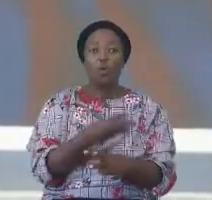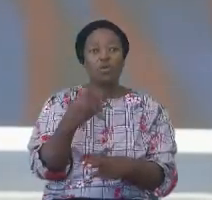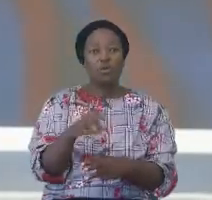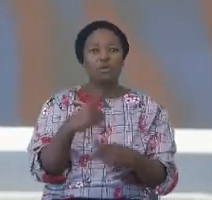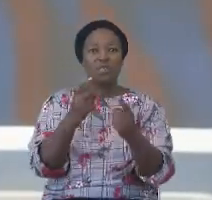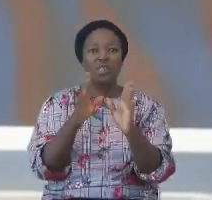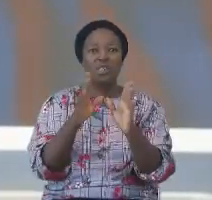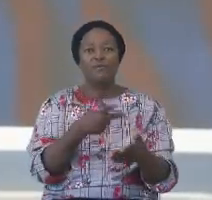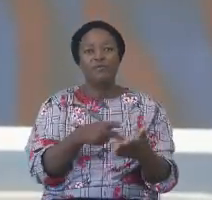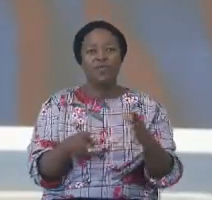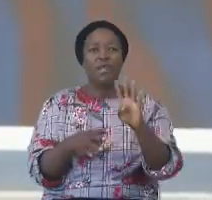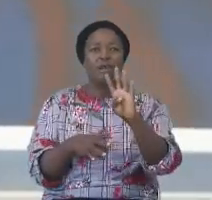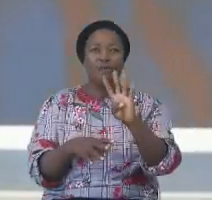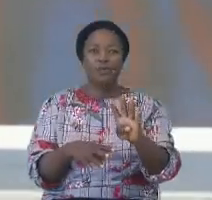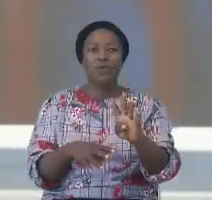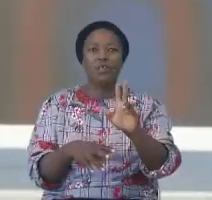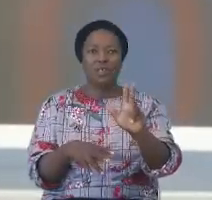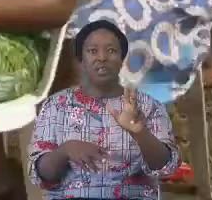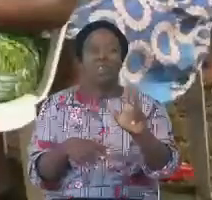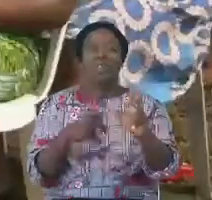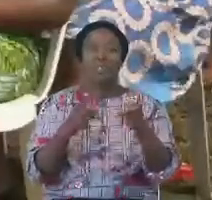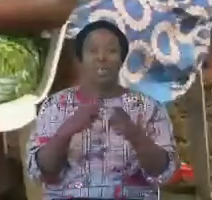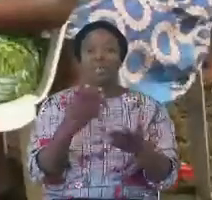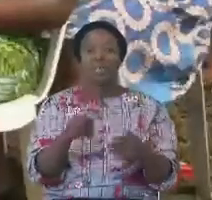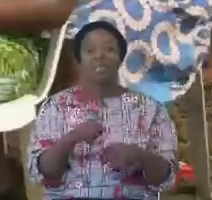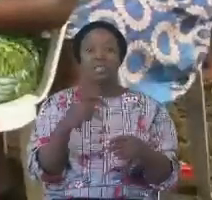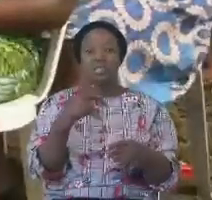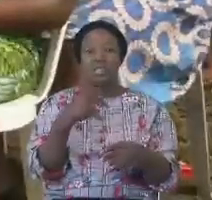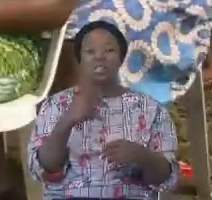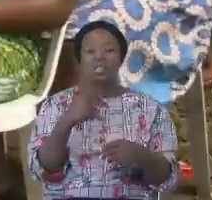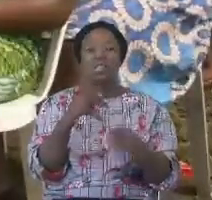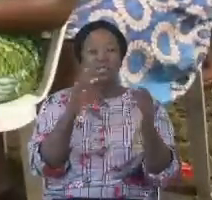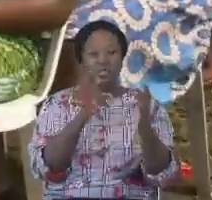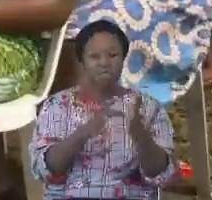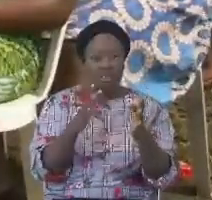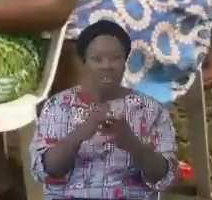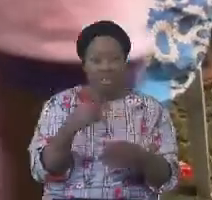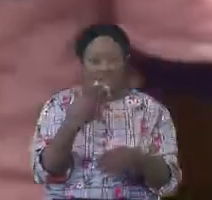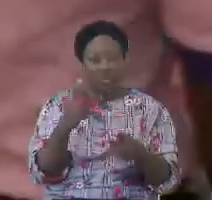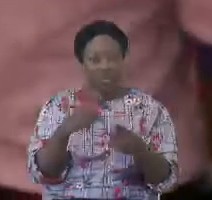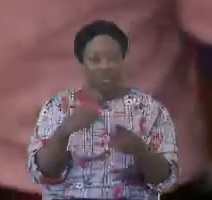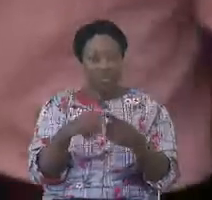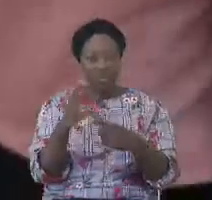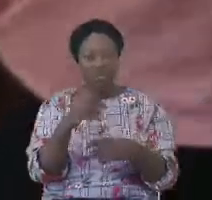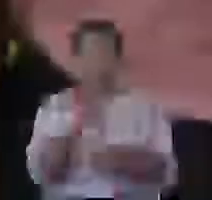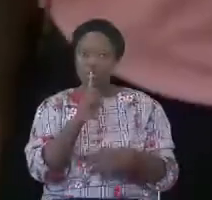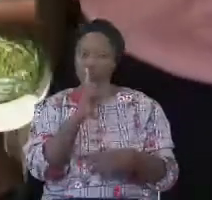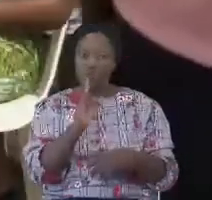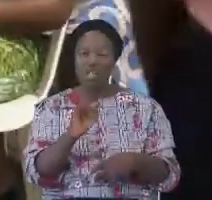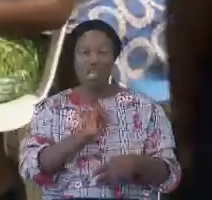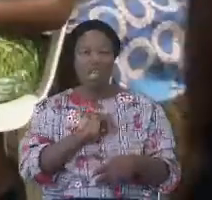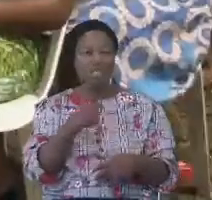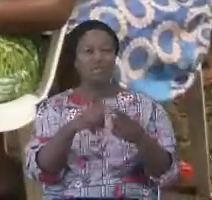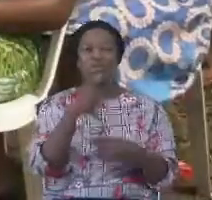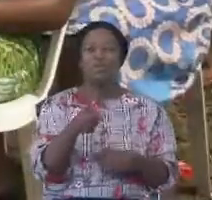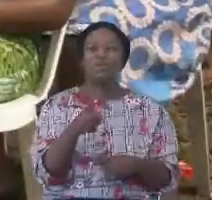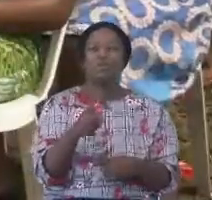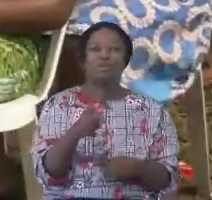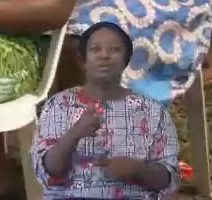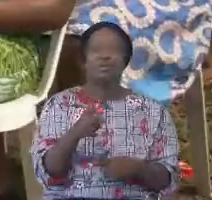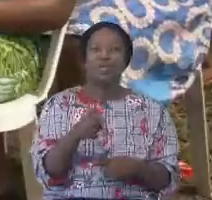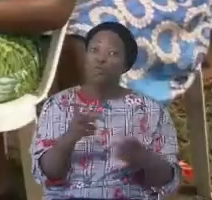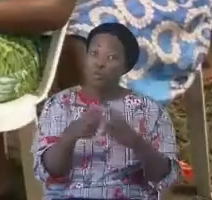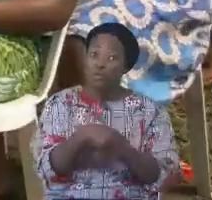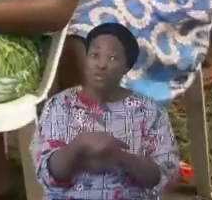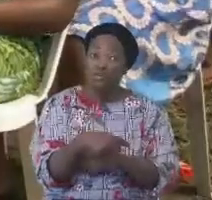for the worst of sinners in verse 43 verse 43 says and jesus said unto